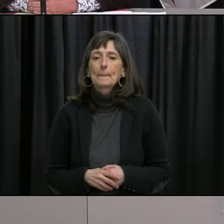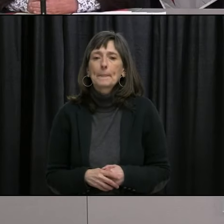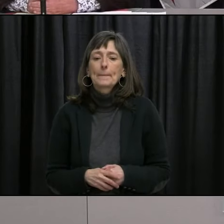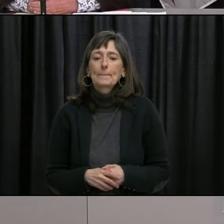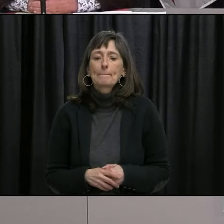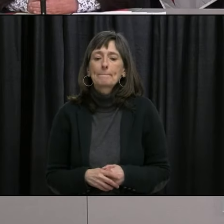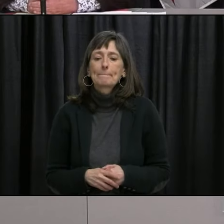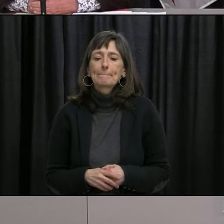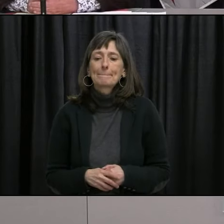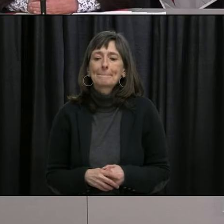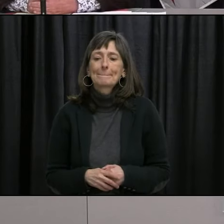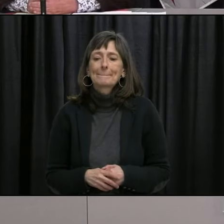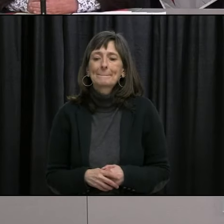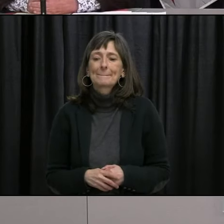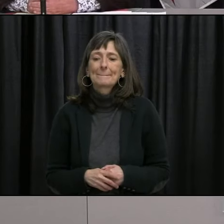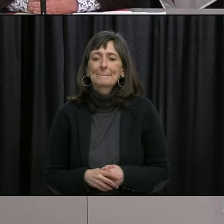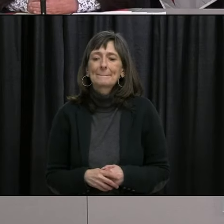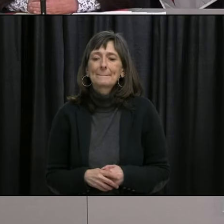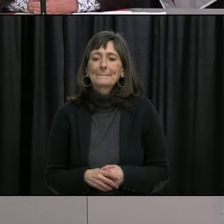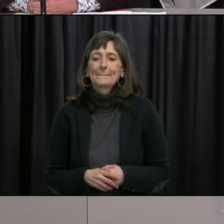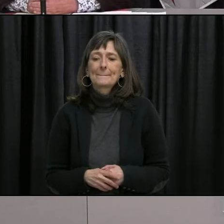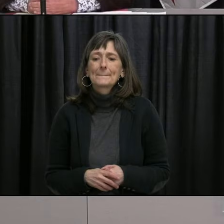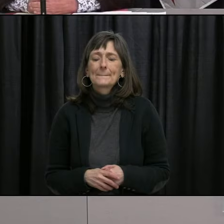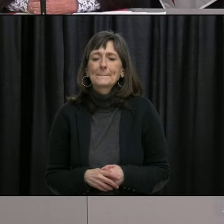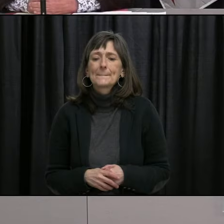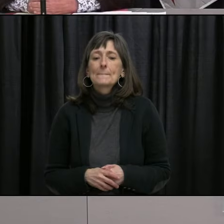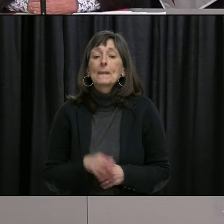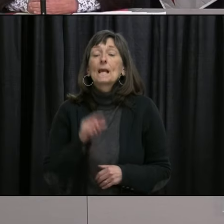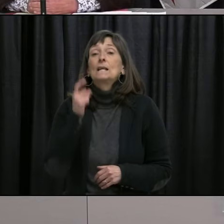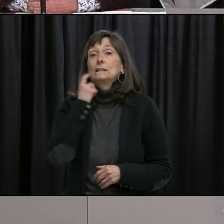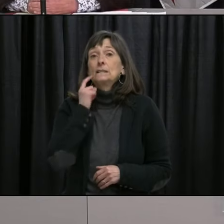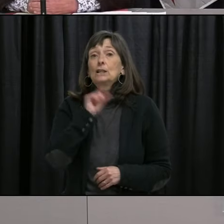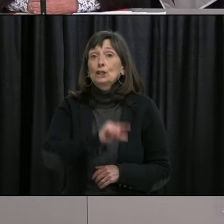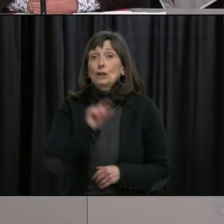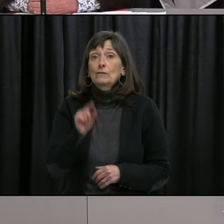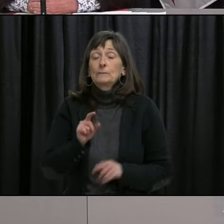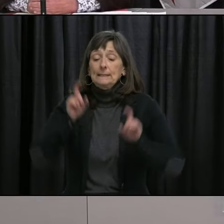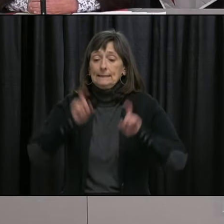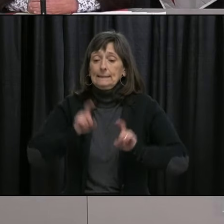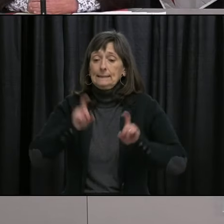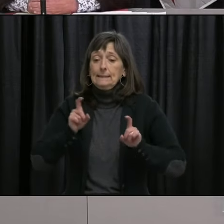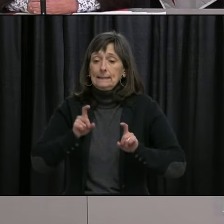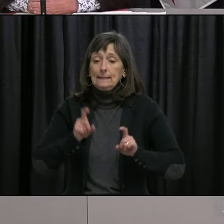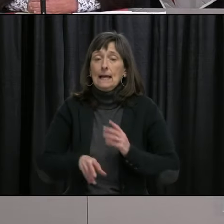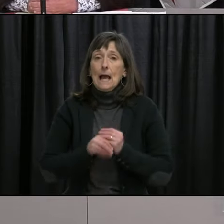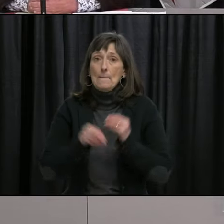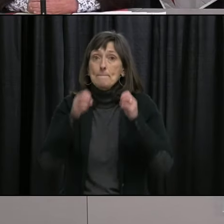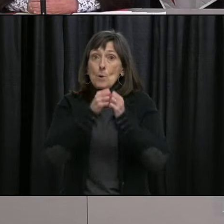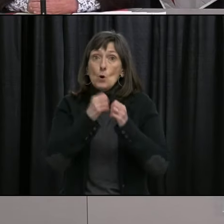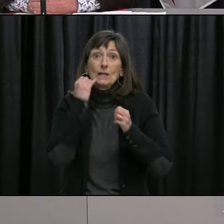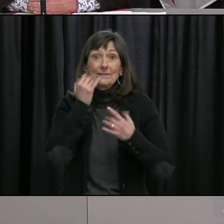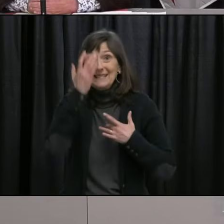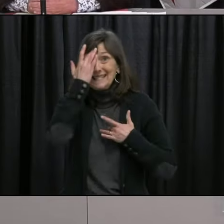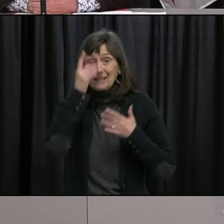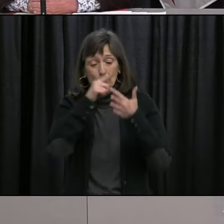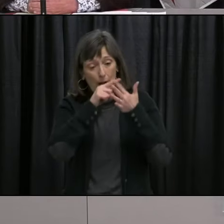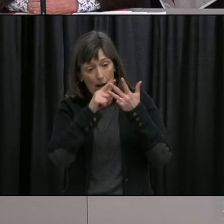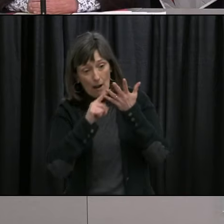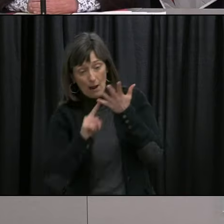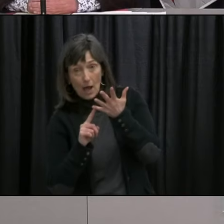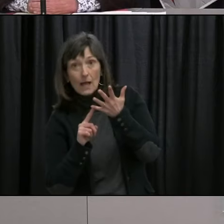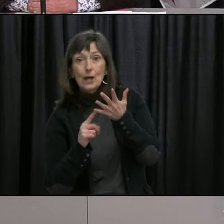So the government expanded the testing criteria for COVID to 2 or more symptoms. And I'm curious, could